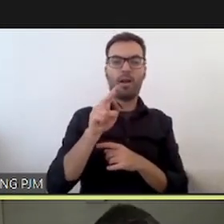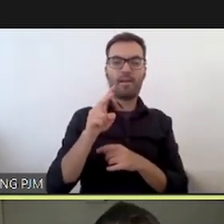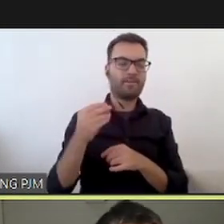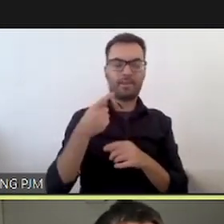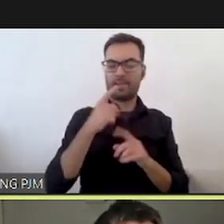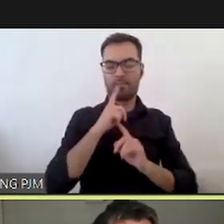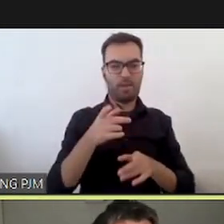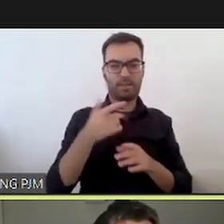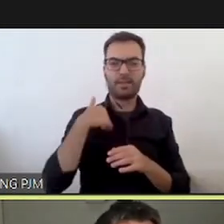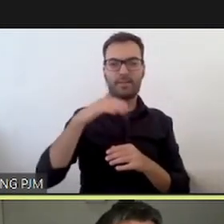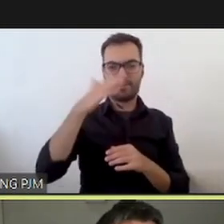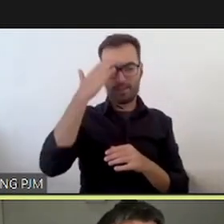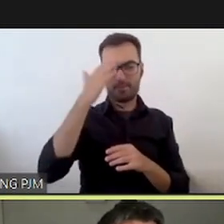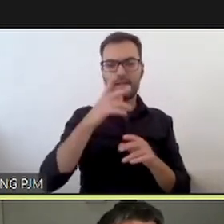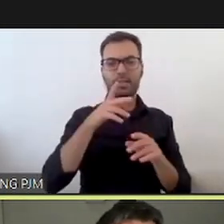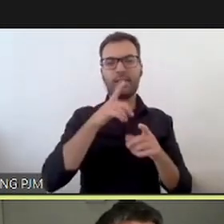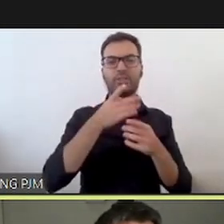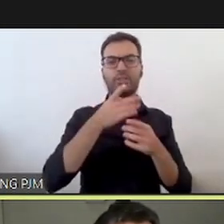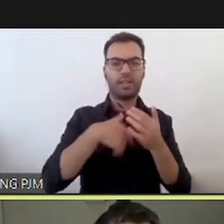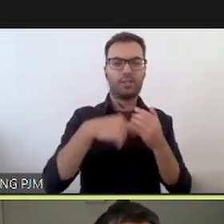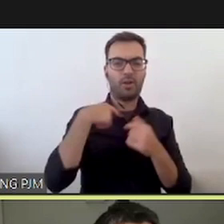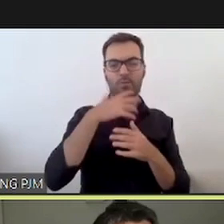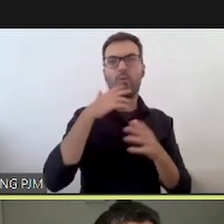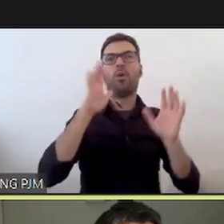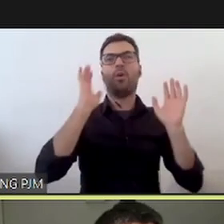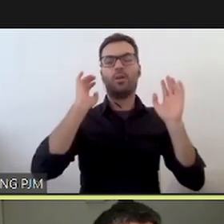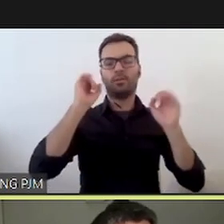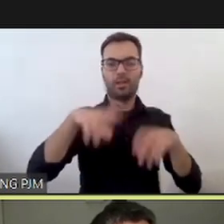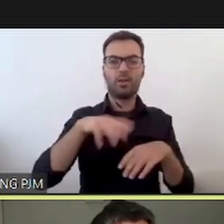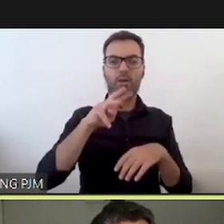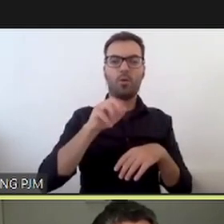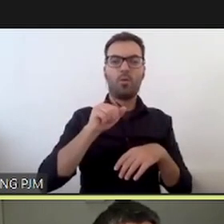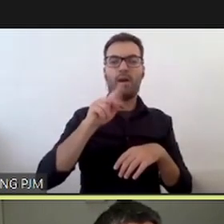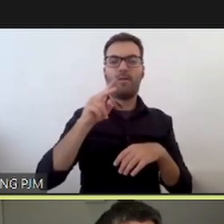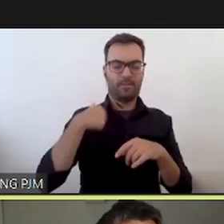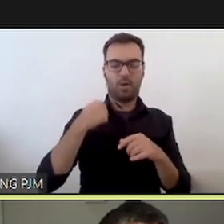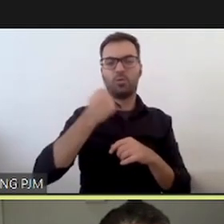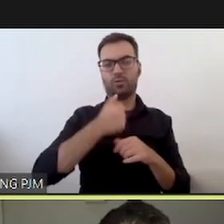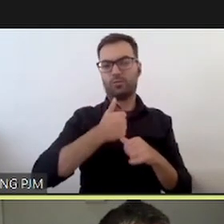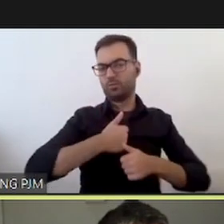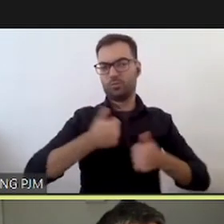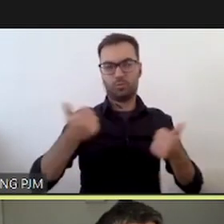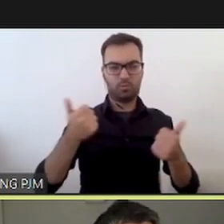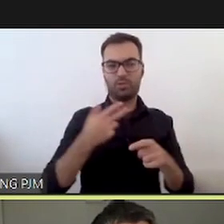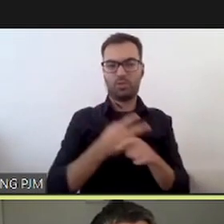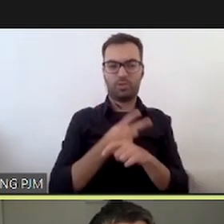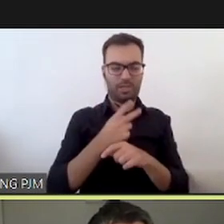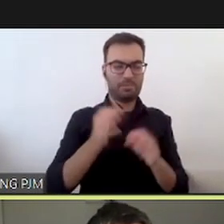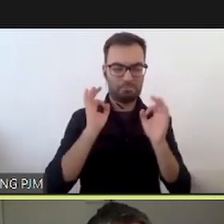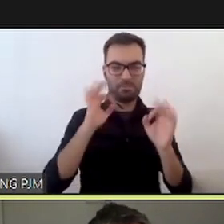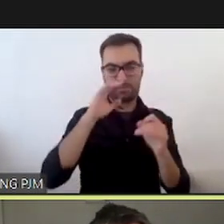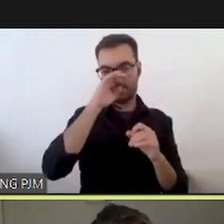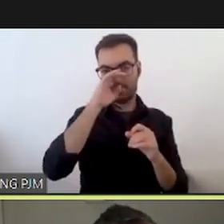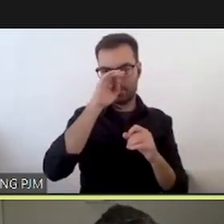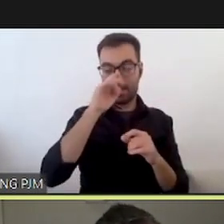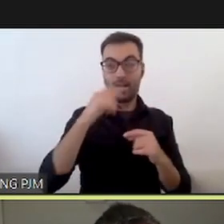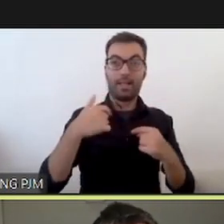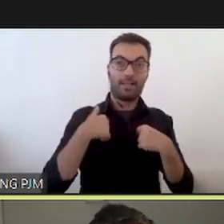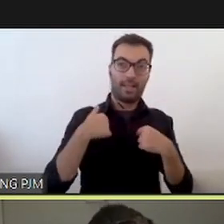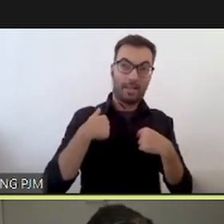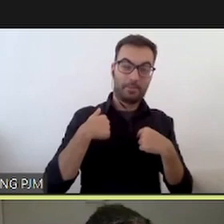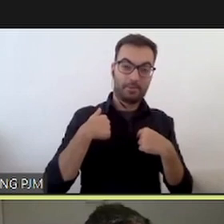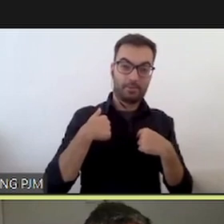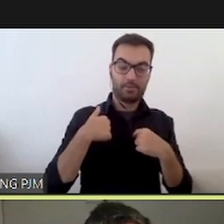that some of you may be saying, yeah, the Wave, I'm using the Wave, it's really accessible. but from my